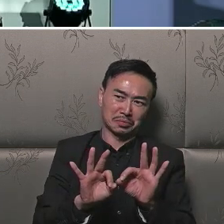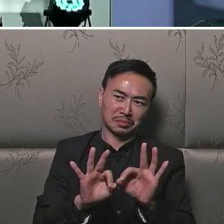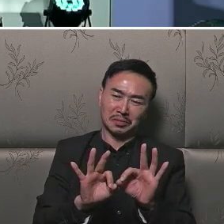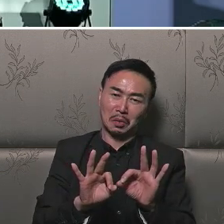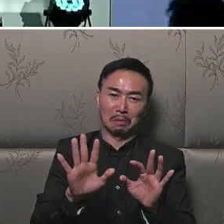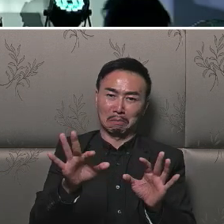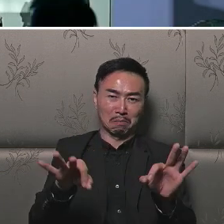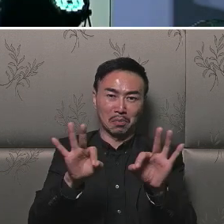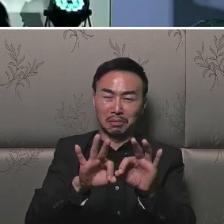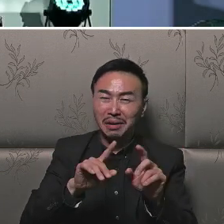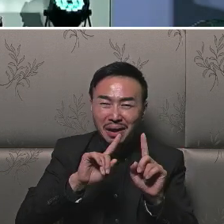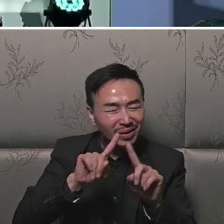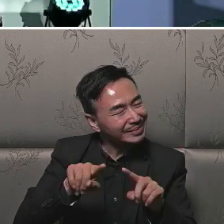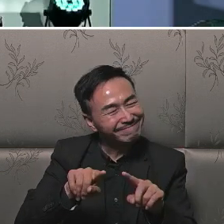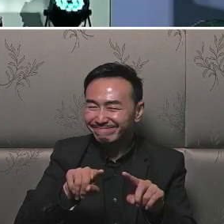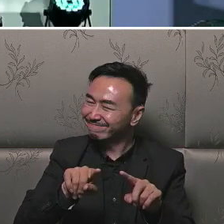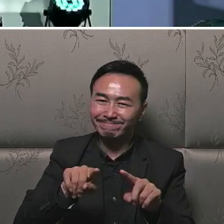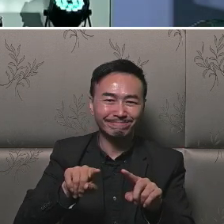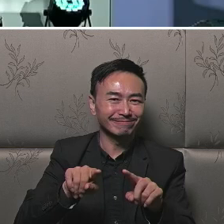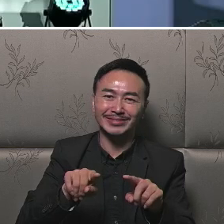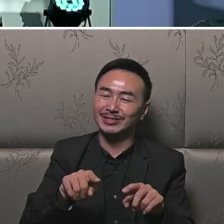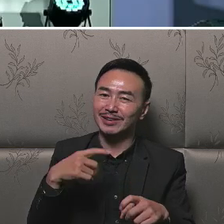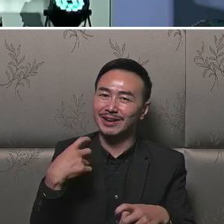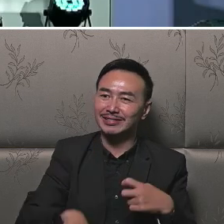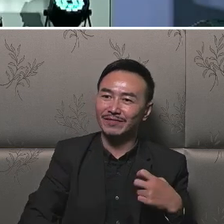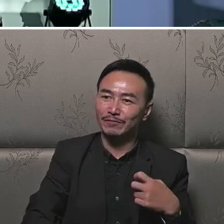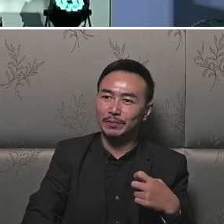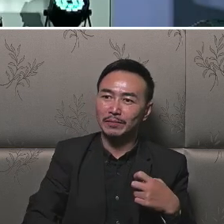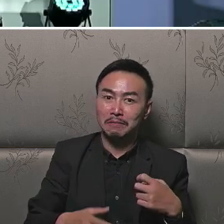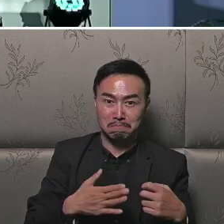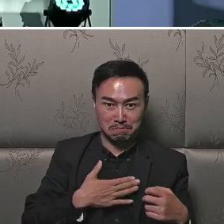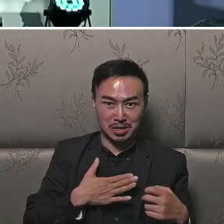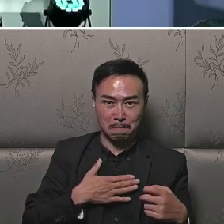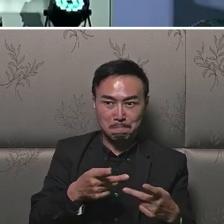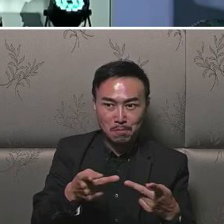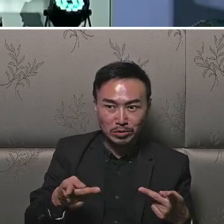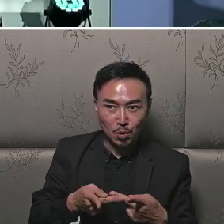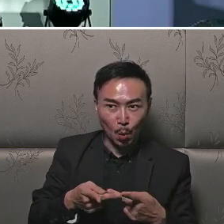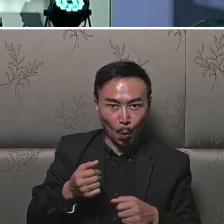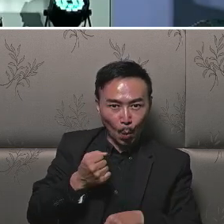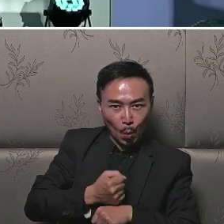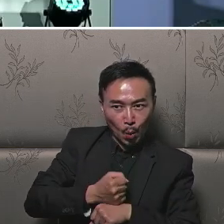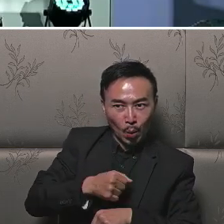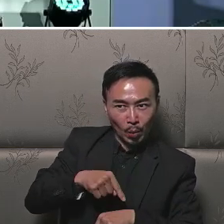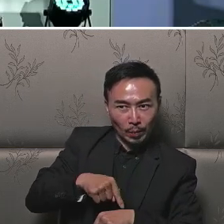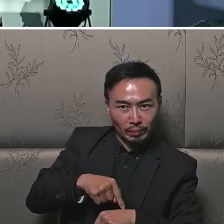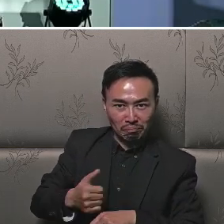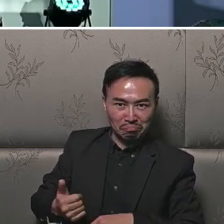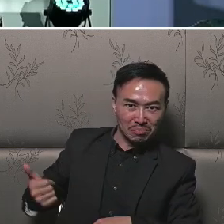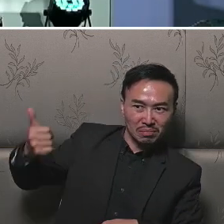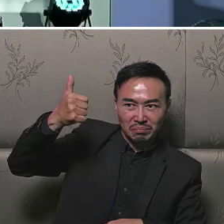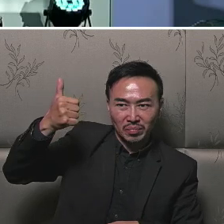the post positions I've been in, it's one that you're constantly engaging. And one of the big challenges is that